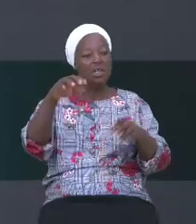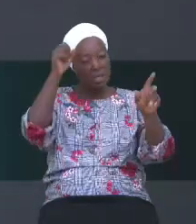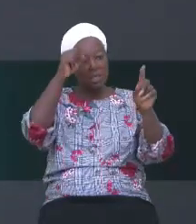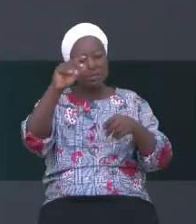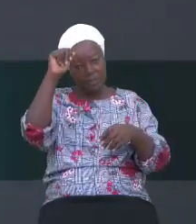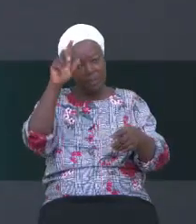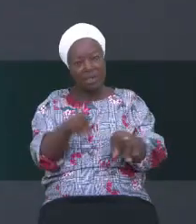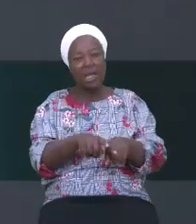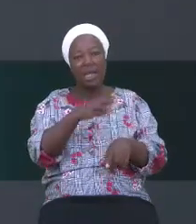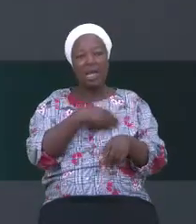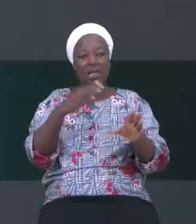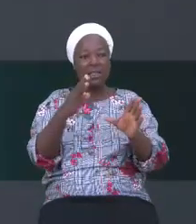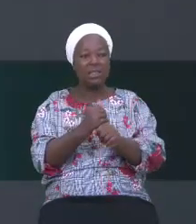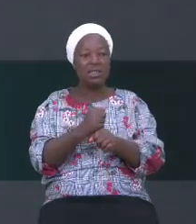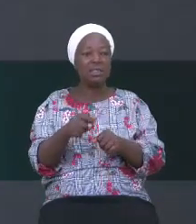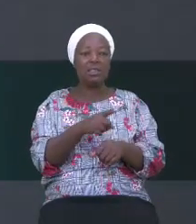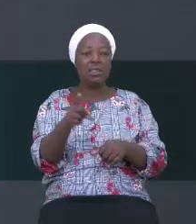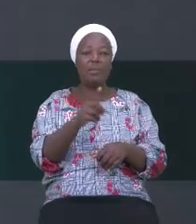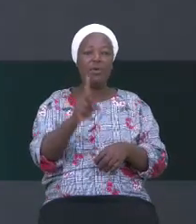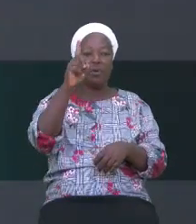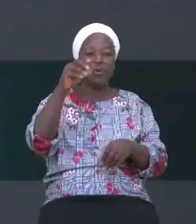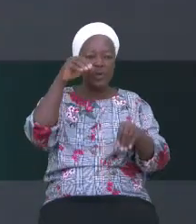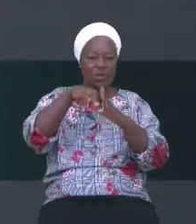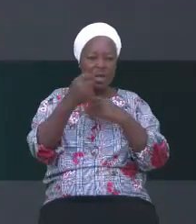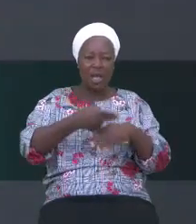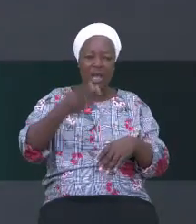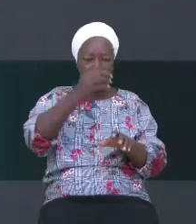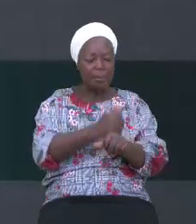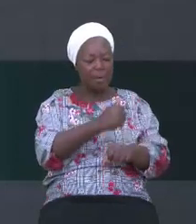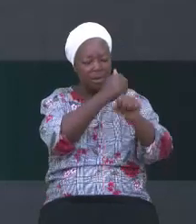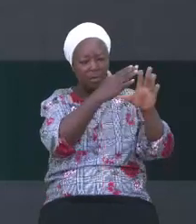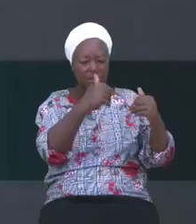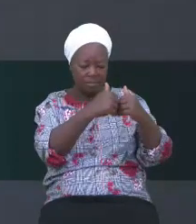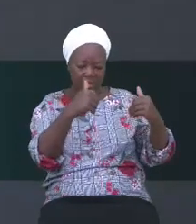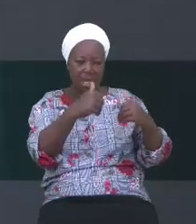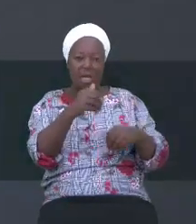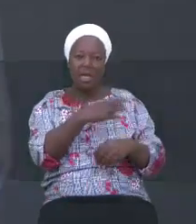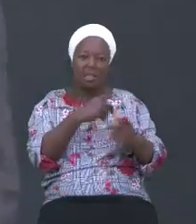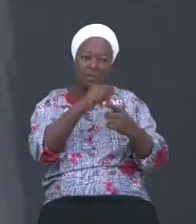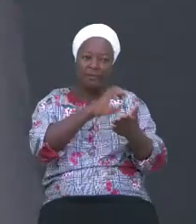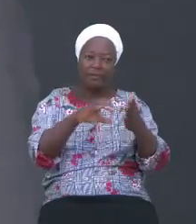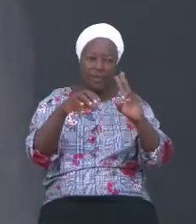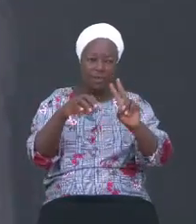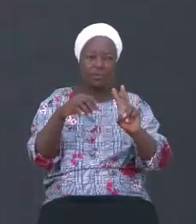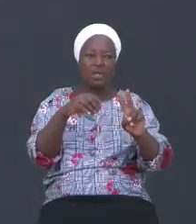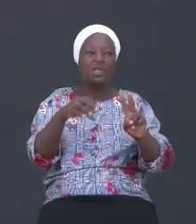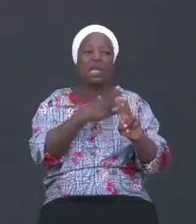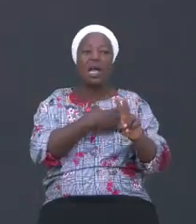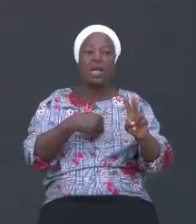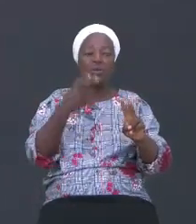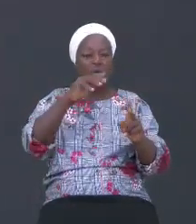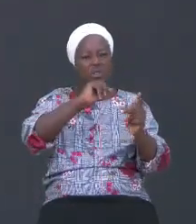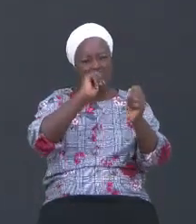them up into an high mountain apart. And then in verse 2, it says, and he